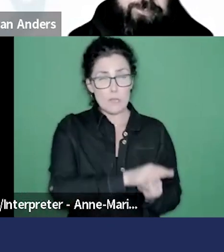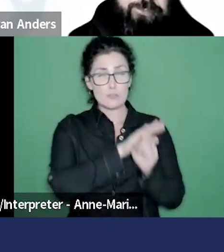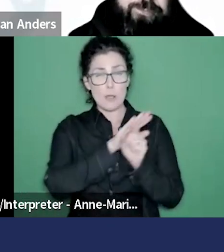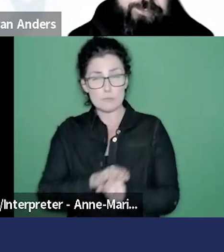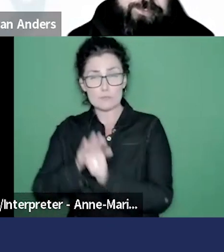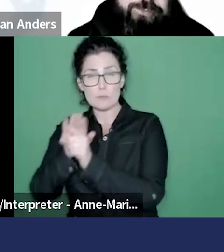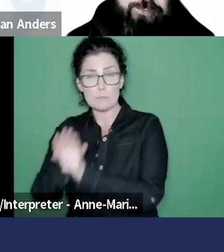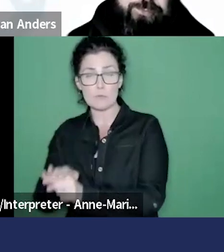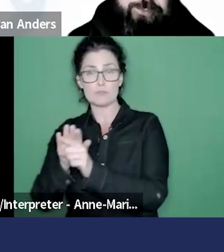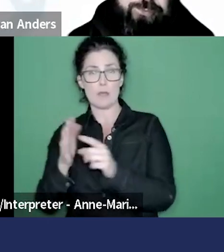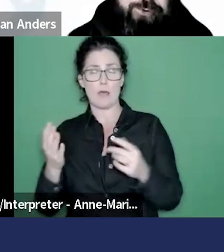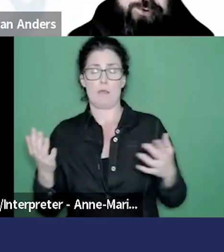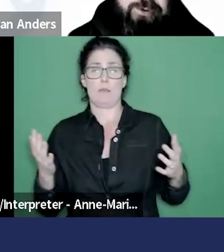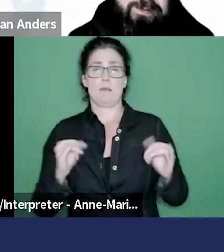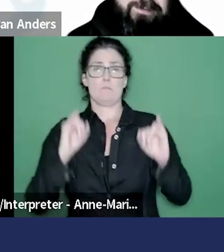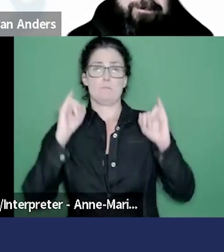like, we don't